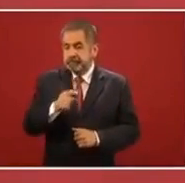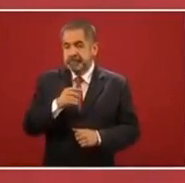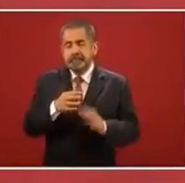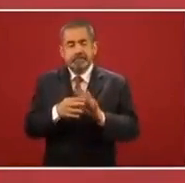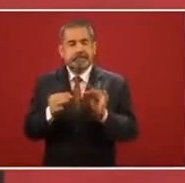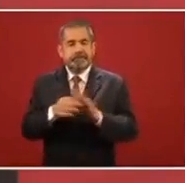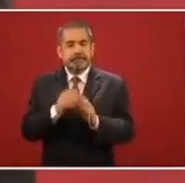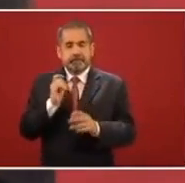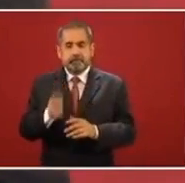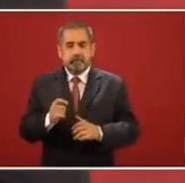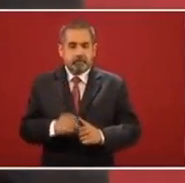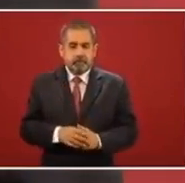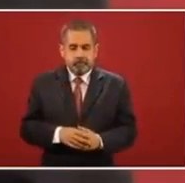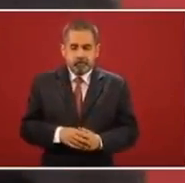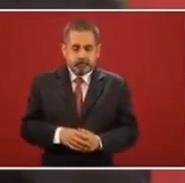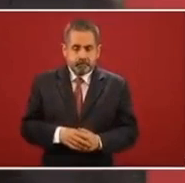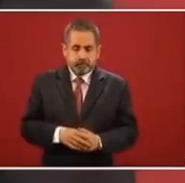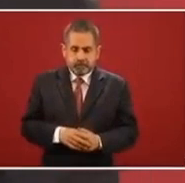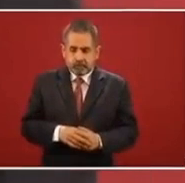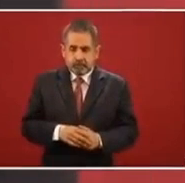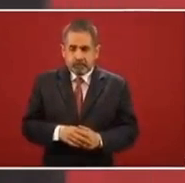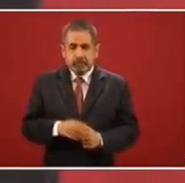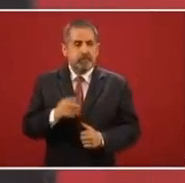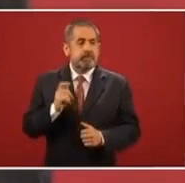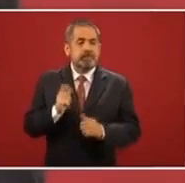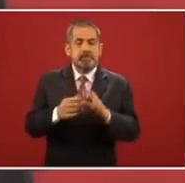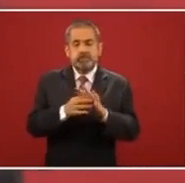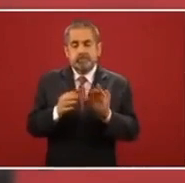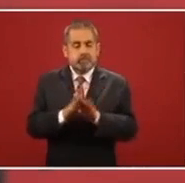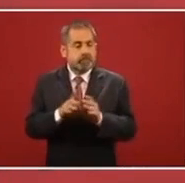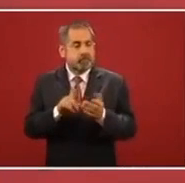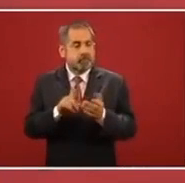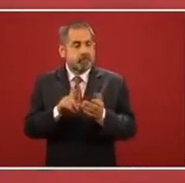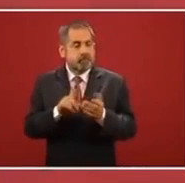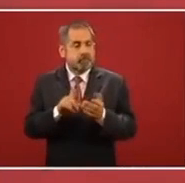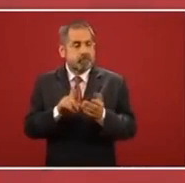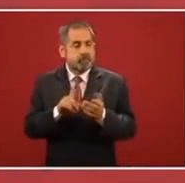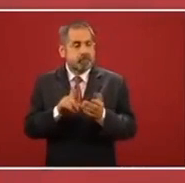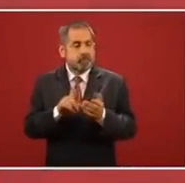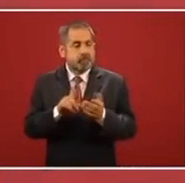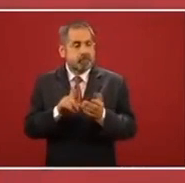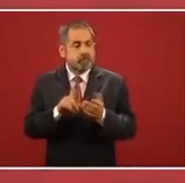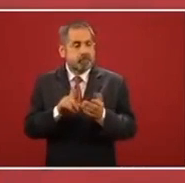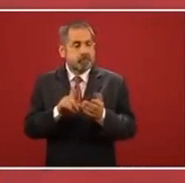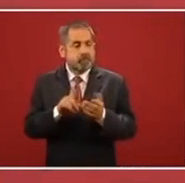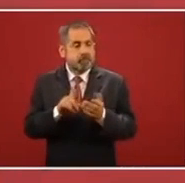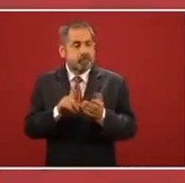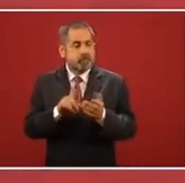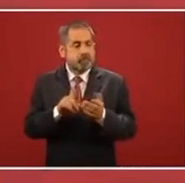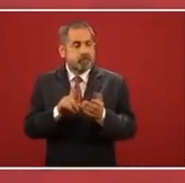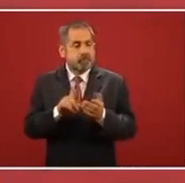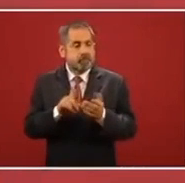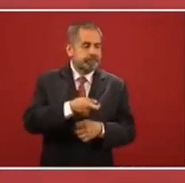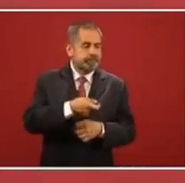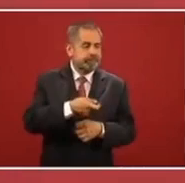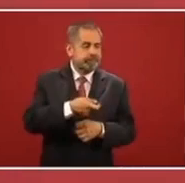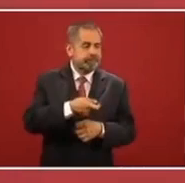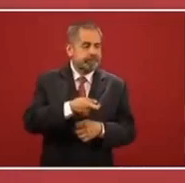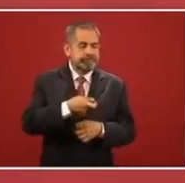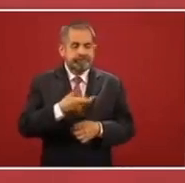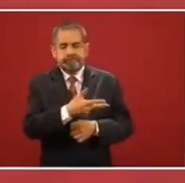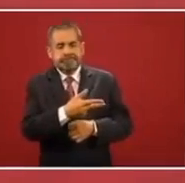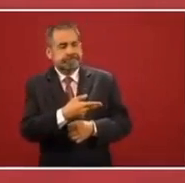But also van a terminar estigmatizados, that they will wind up stigmatized.